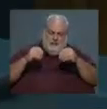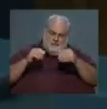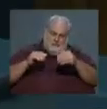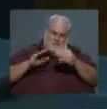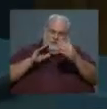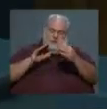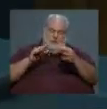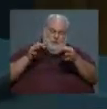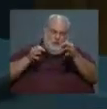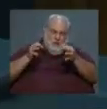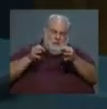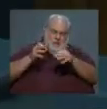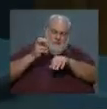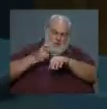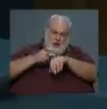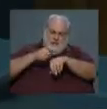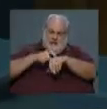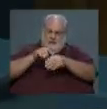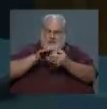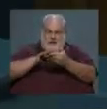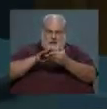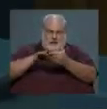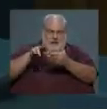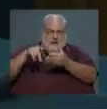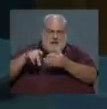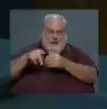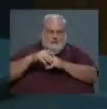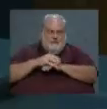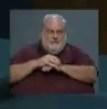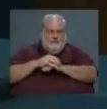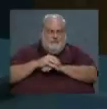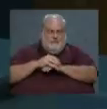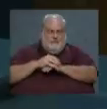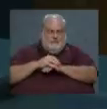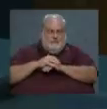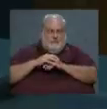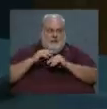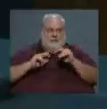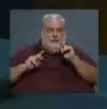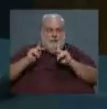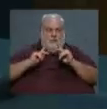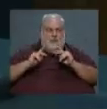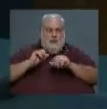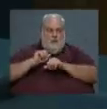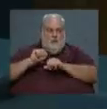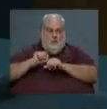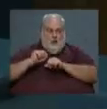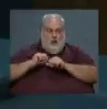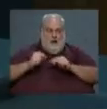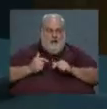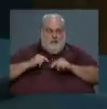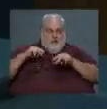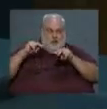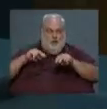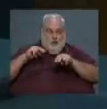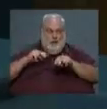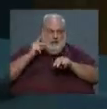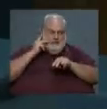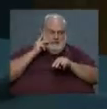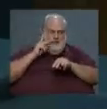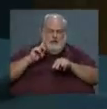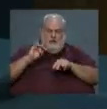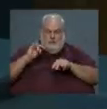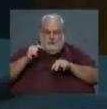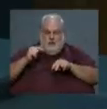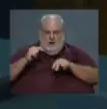have a hard time cleaning it up. Mm-hmm. We have people working in that building that remembers when they used to look down on this and see drug deals